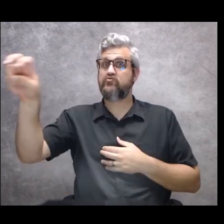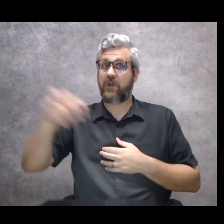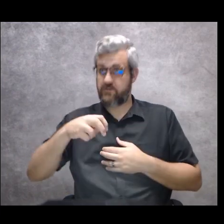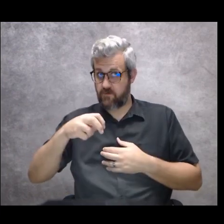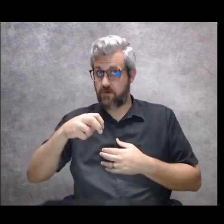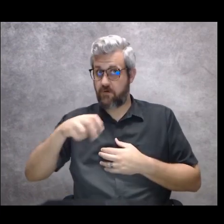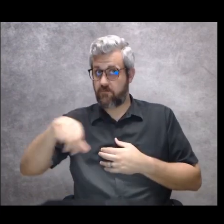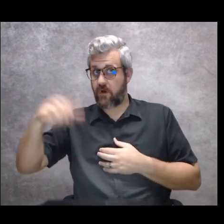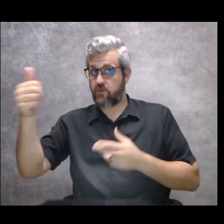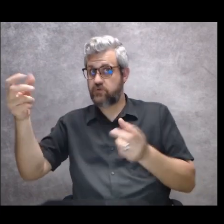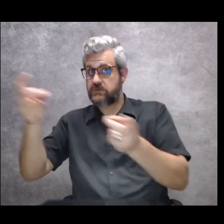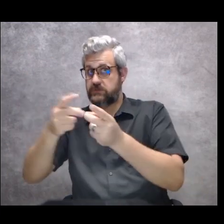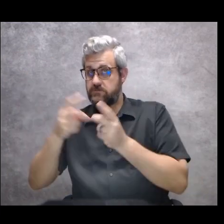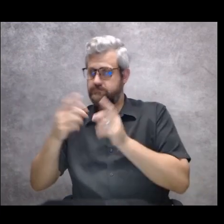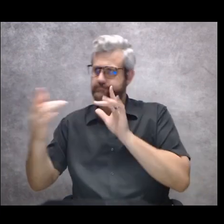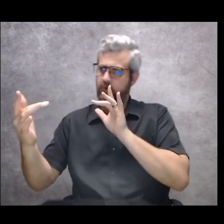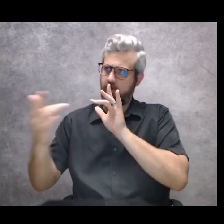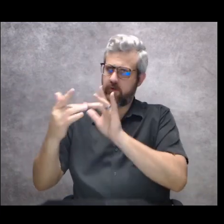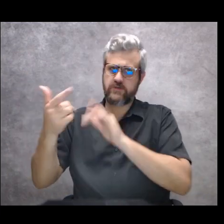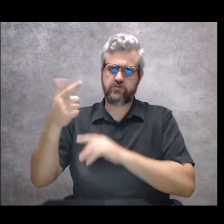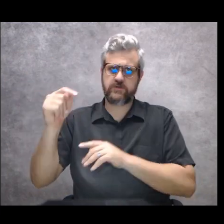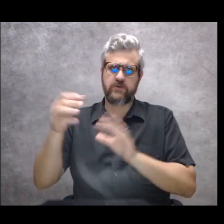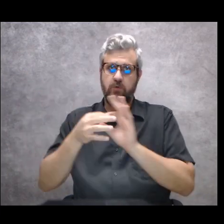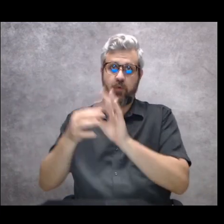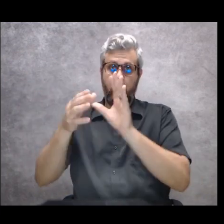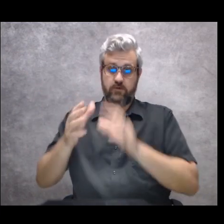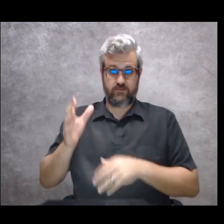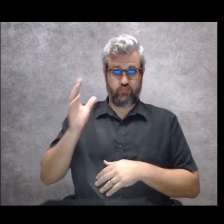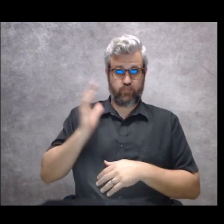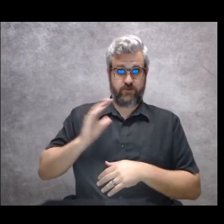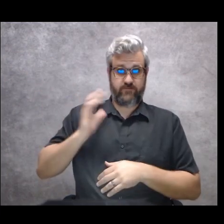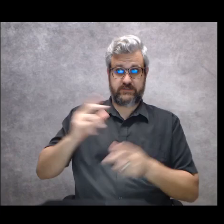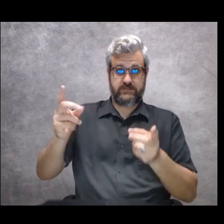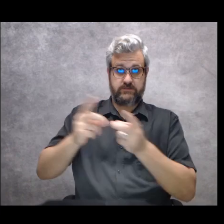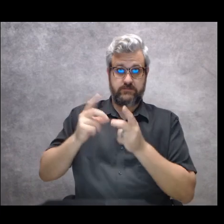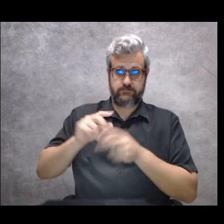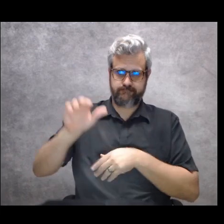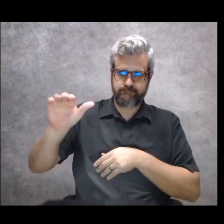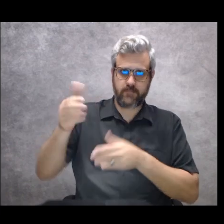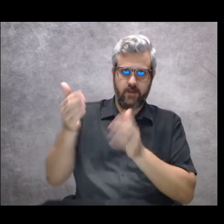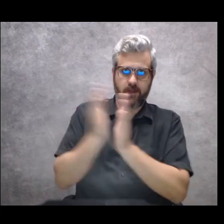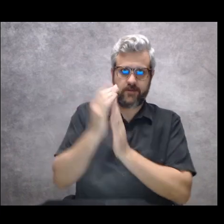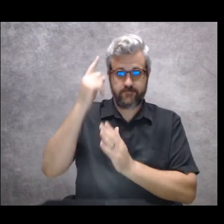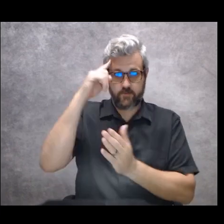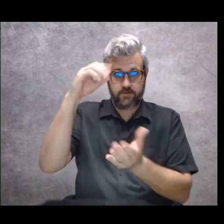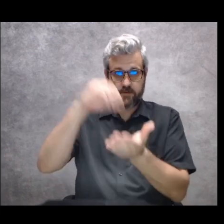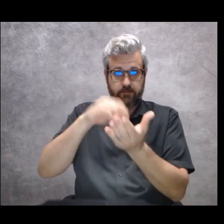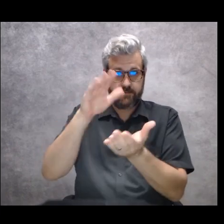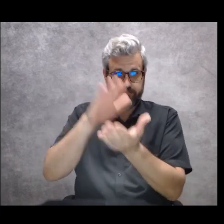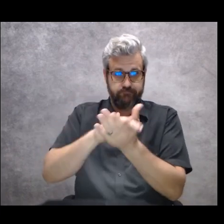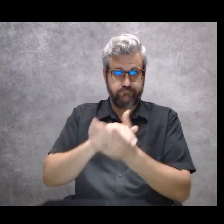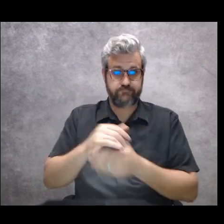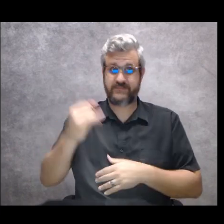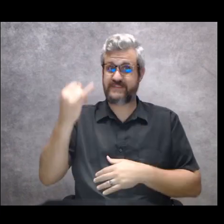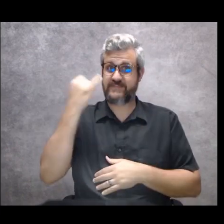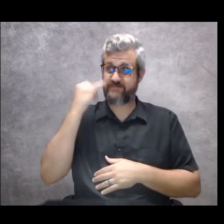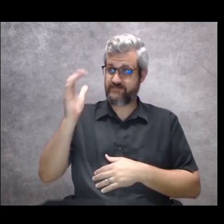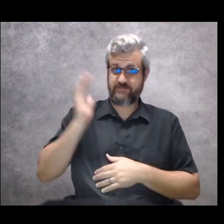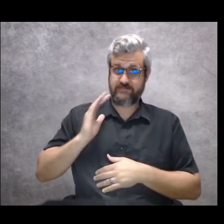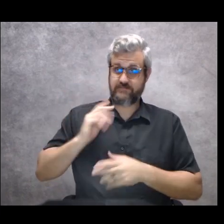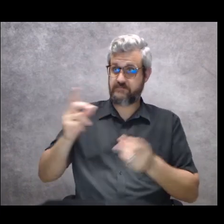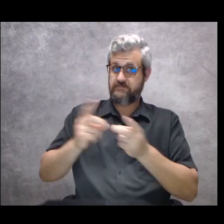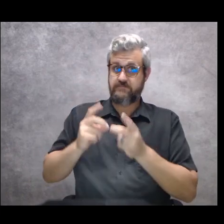GT coordinator from the previous district and request documentation. If the previous district does not have